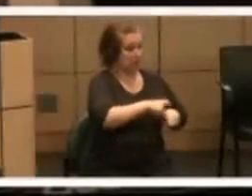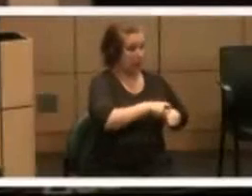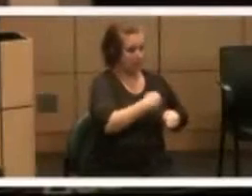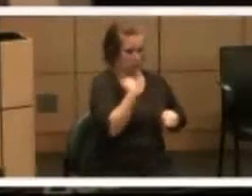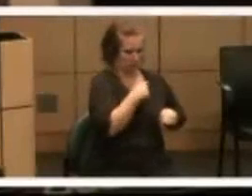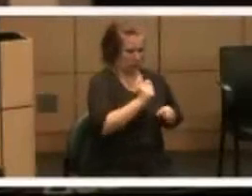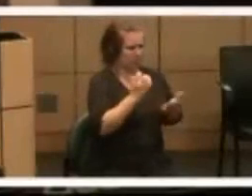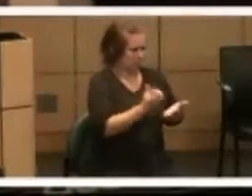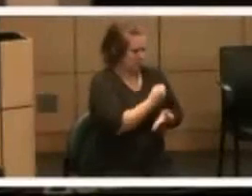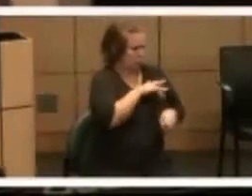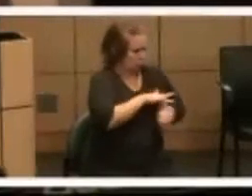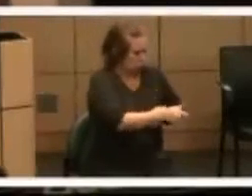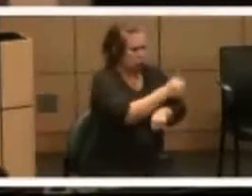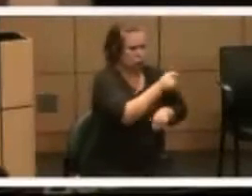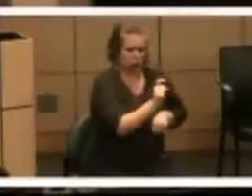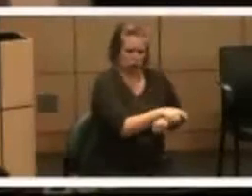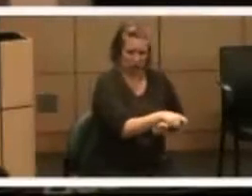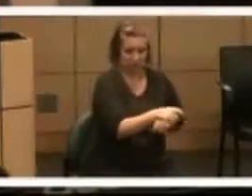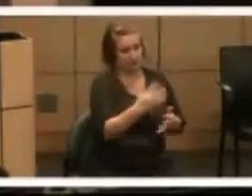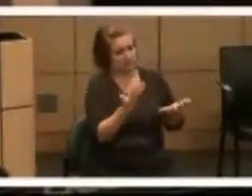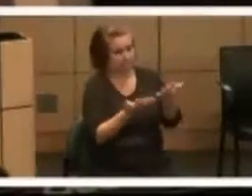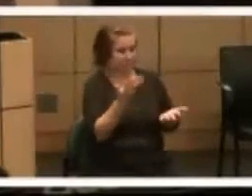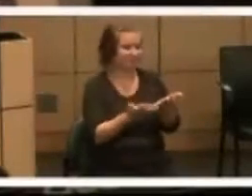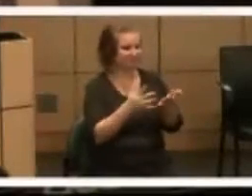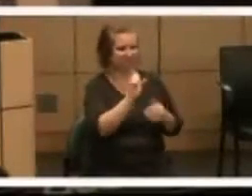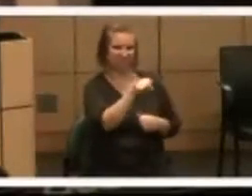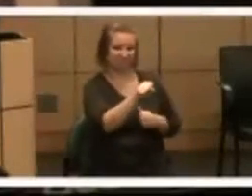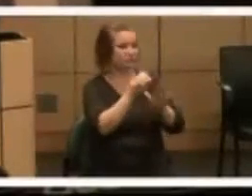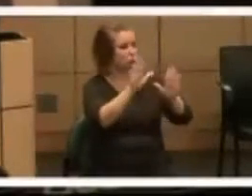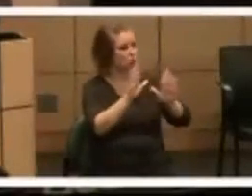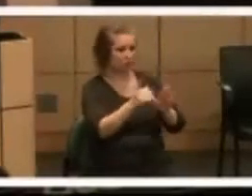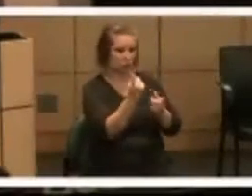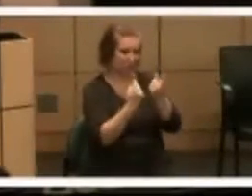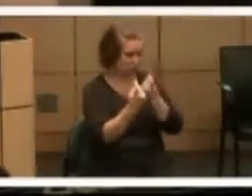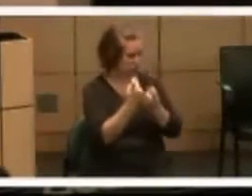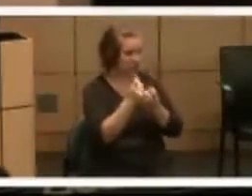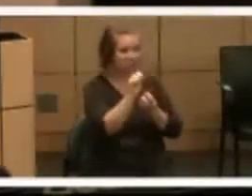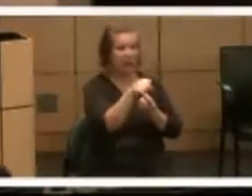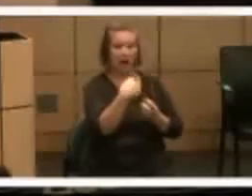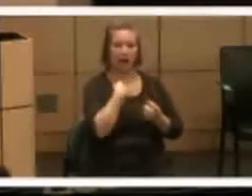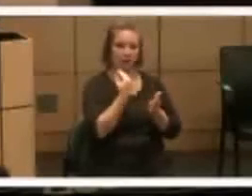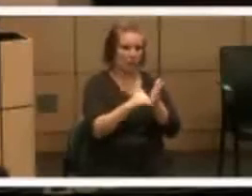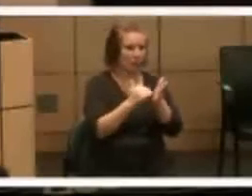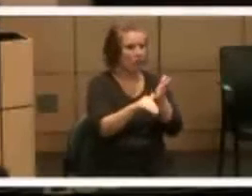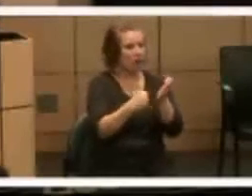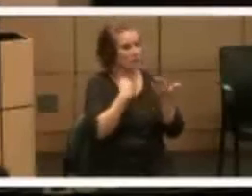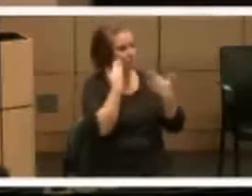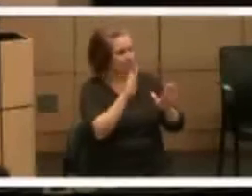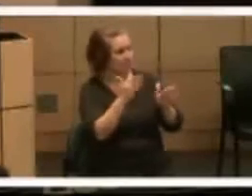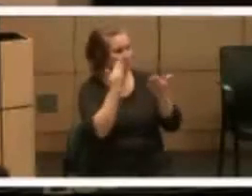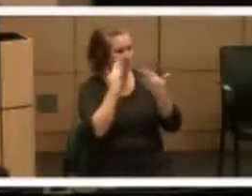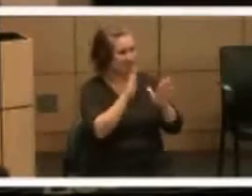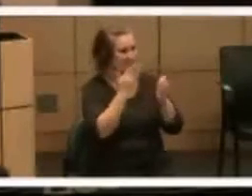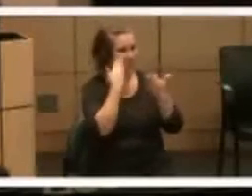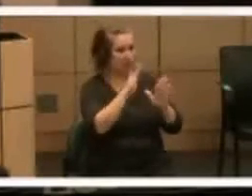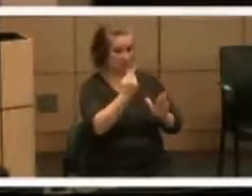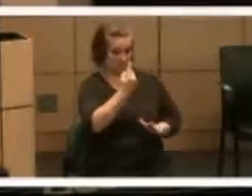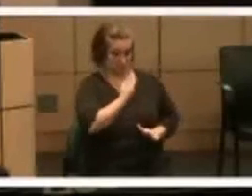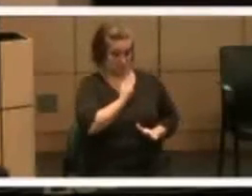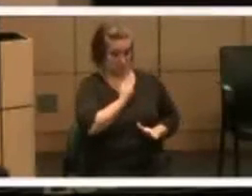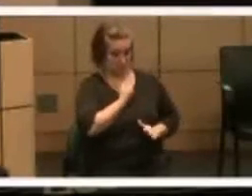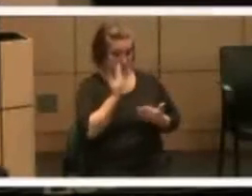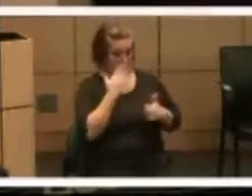have intervened? And yeah, all great questions. And I think, I keep saying I don't know, but I don't think it's just me that doesn't know. I